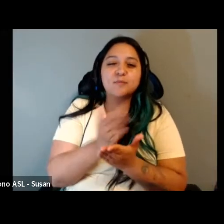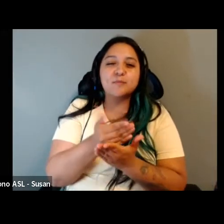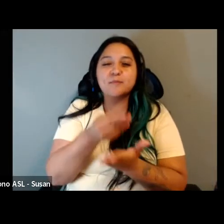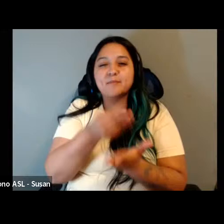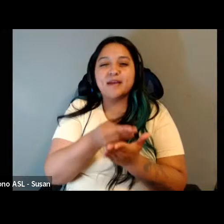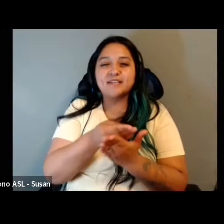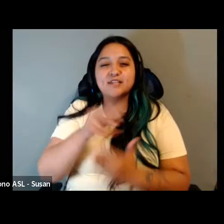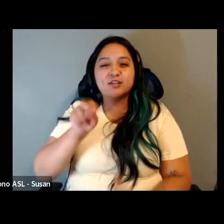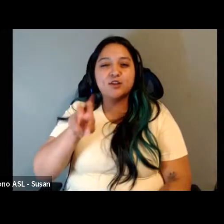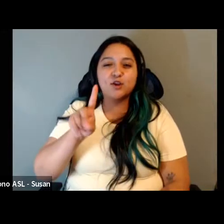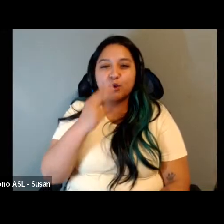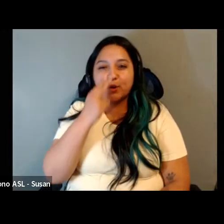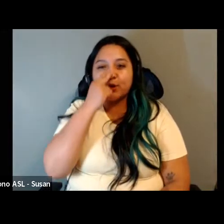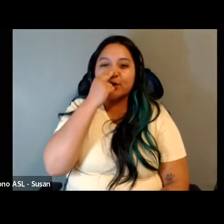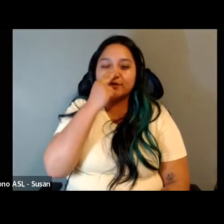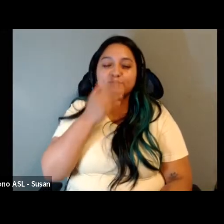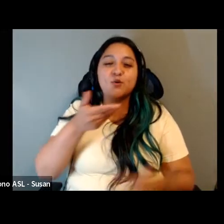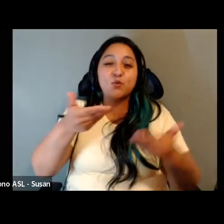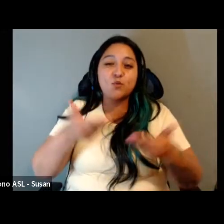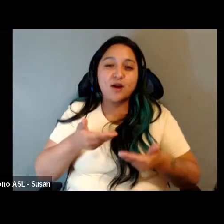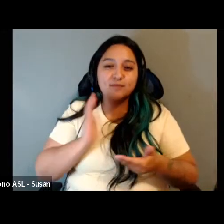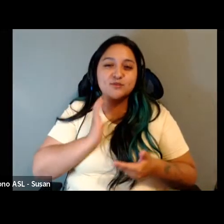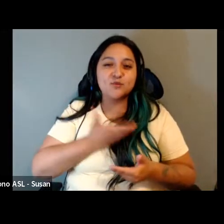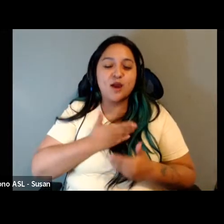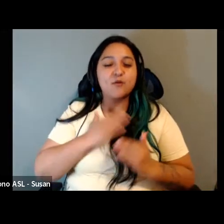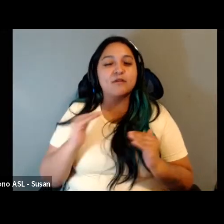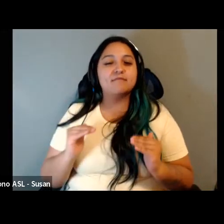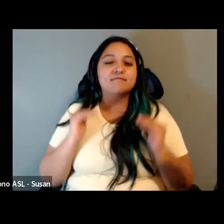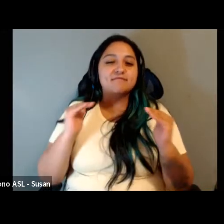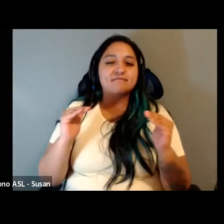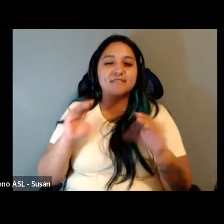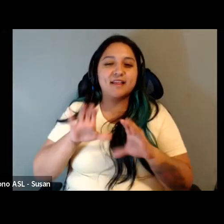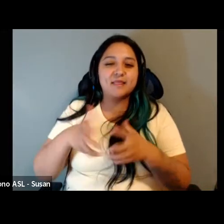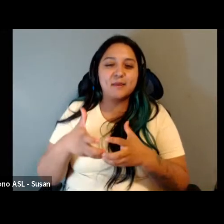our elite club. We appreciate you participating.